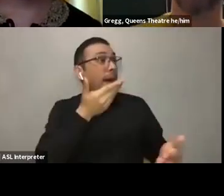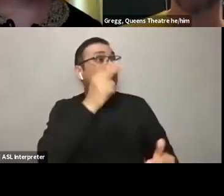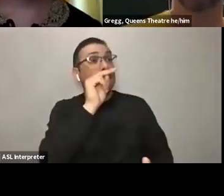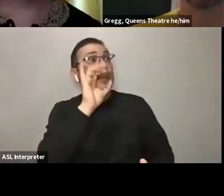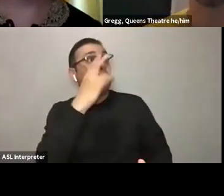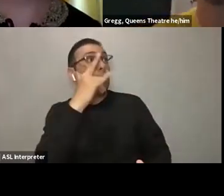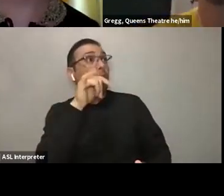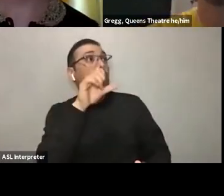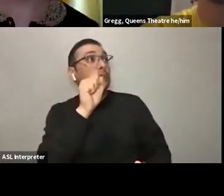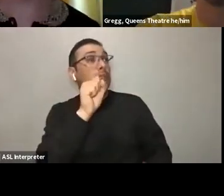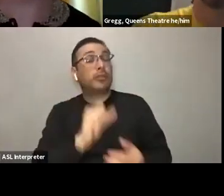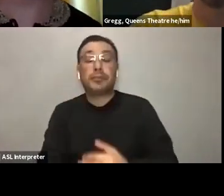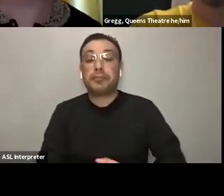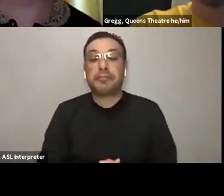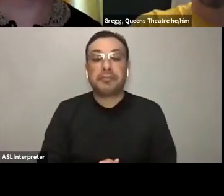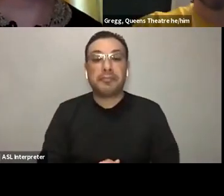his question.